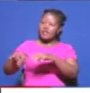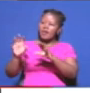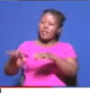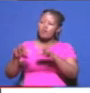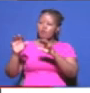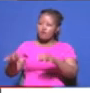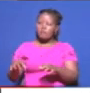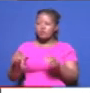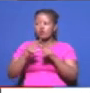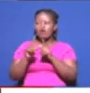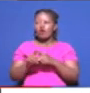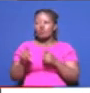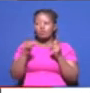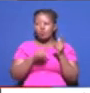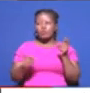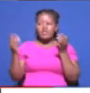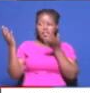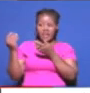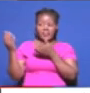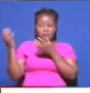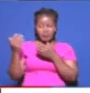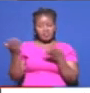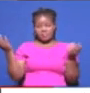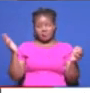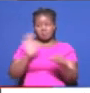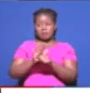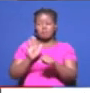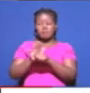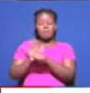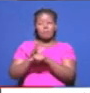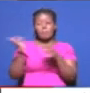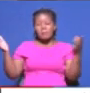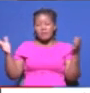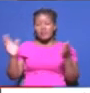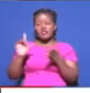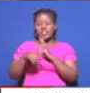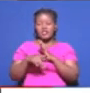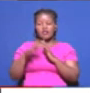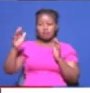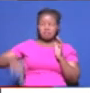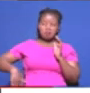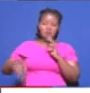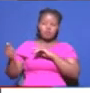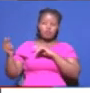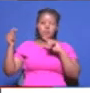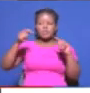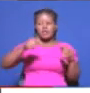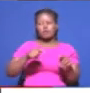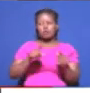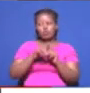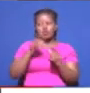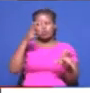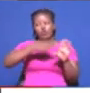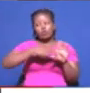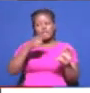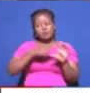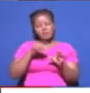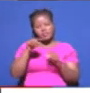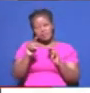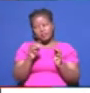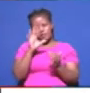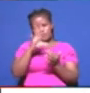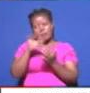we are expecting that in the course of the day, most of them will actually be coming here so that then they actually participate in this exercise. Of